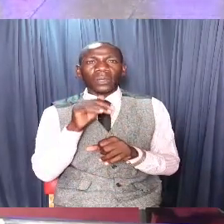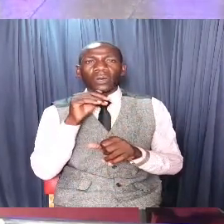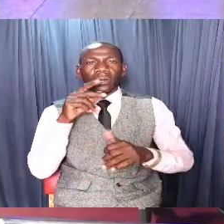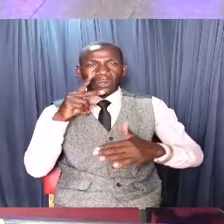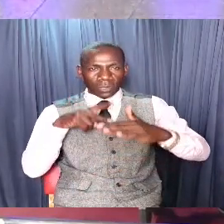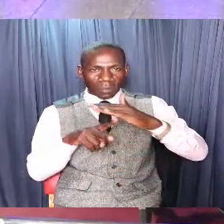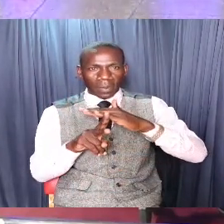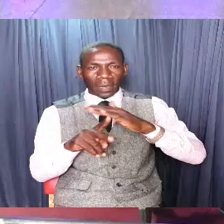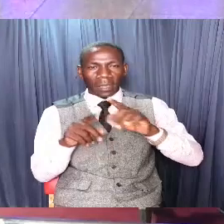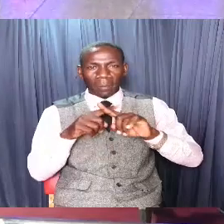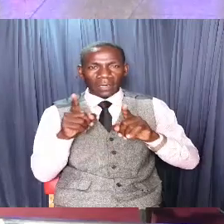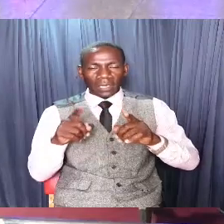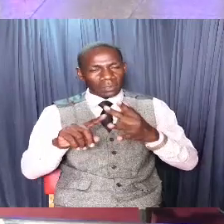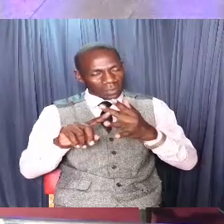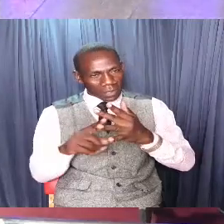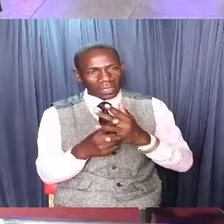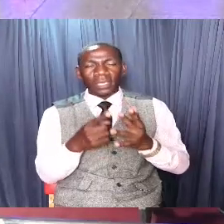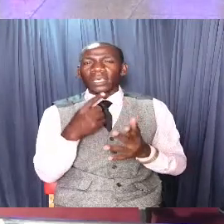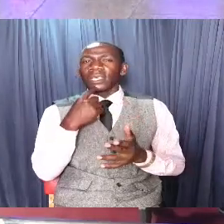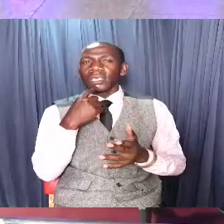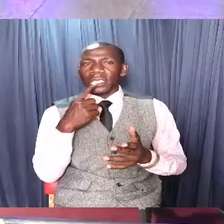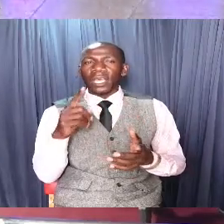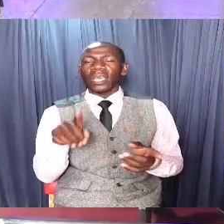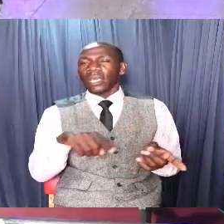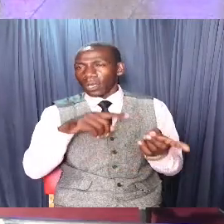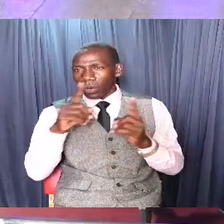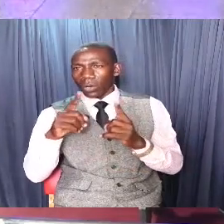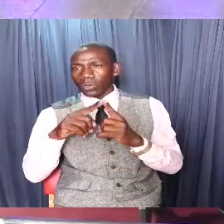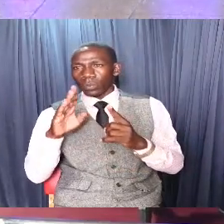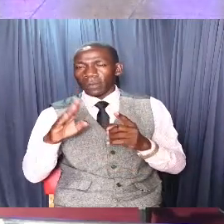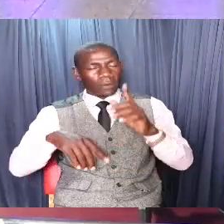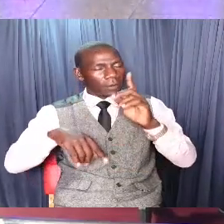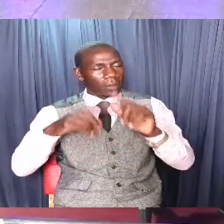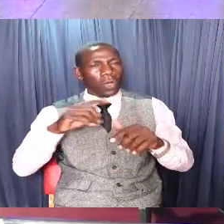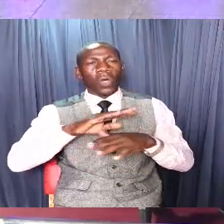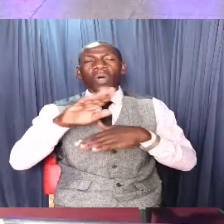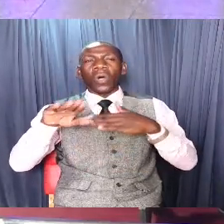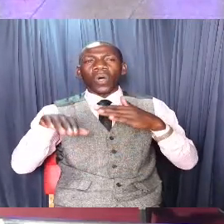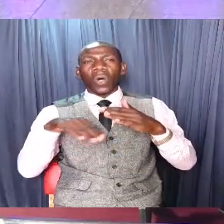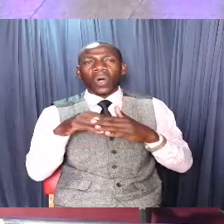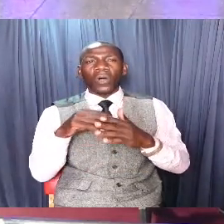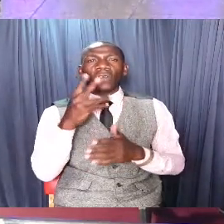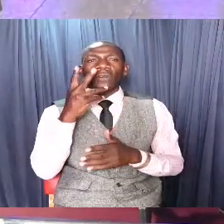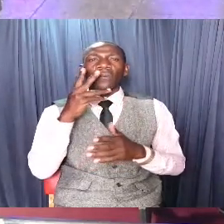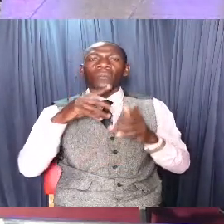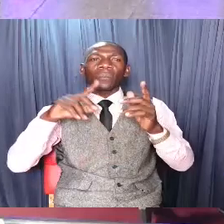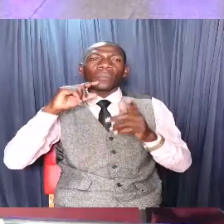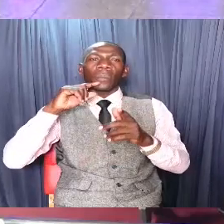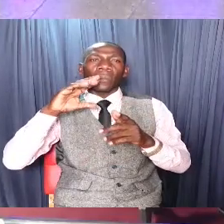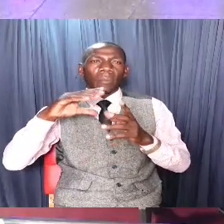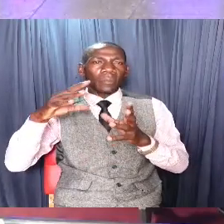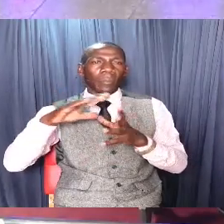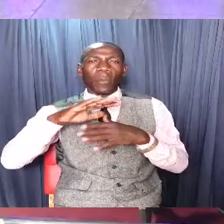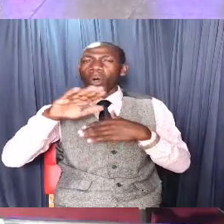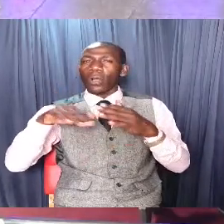yeye aanze kwanza. All could not prophesy until he prophesies. Akisema enda utafanikiwa. When he says go you'll overcome. Wale wote hata kama ni mamia ngapi. Hawaruki hilo la.